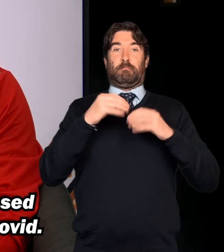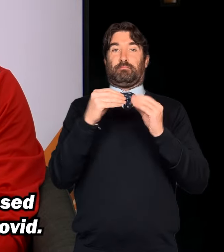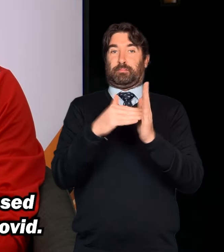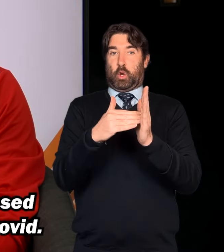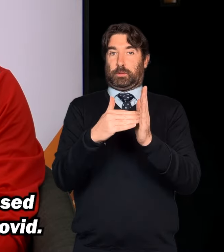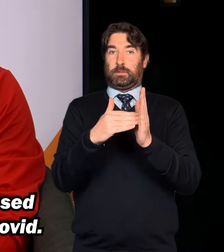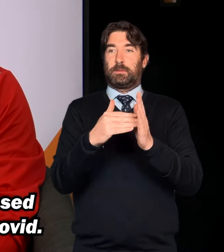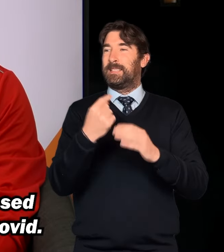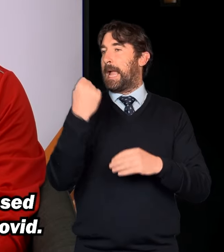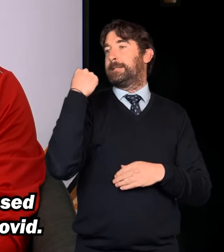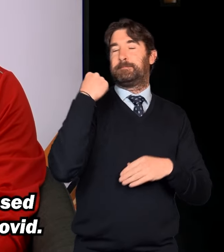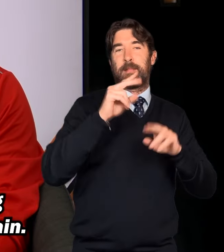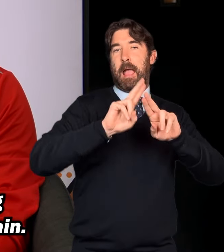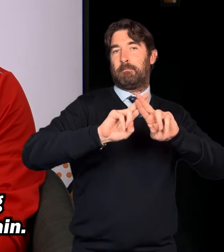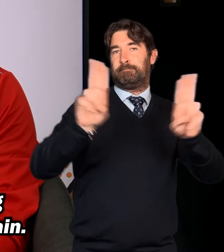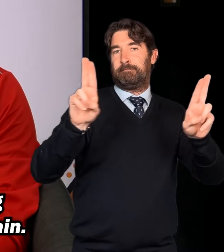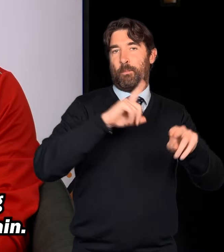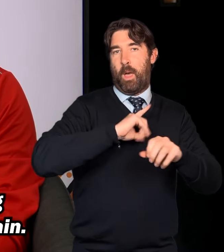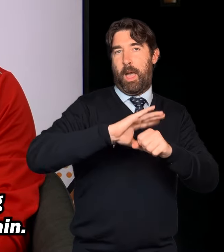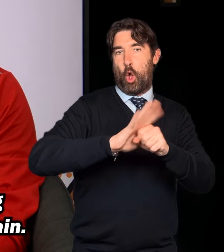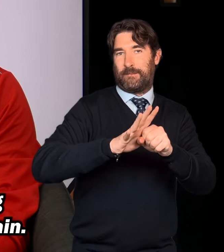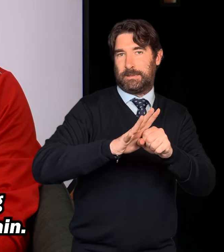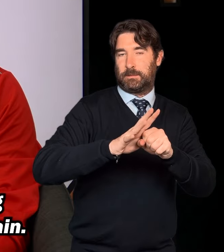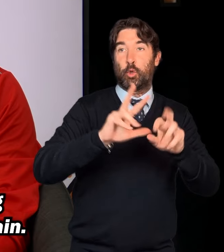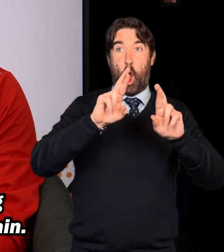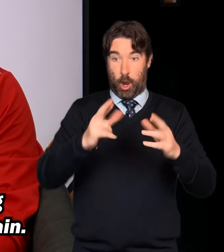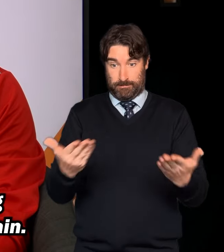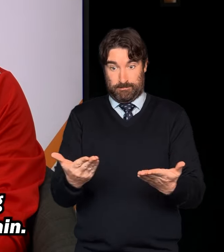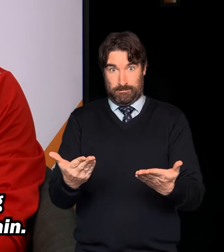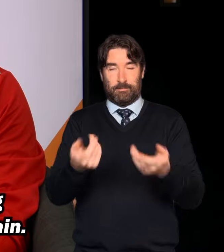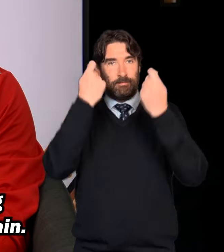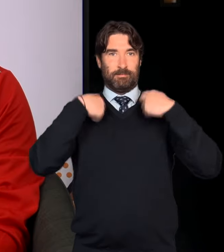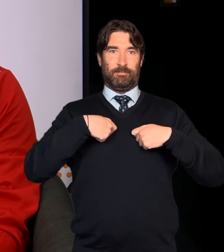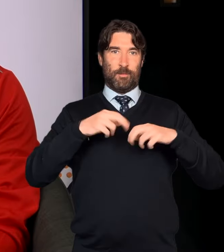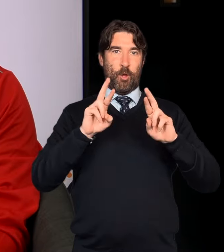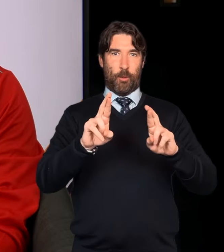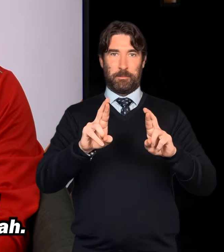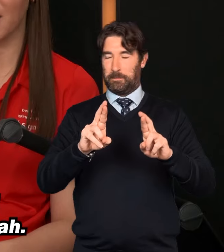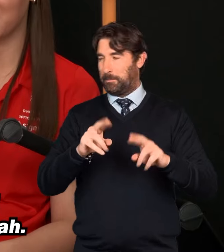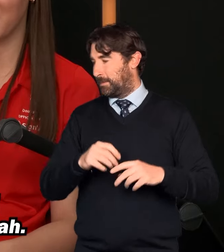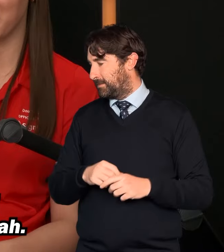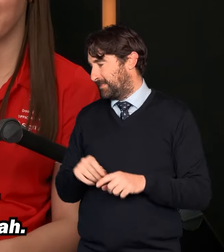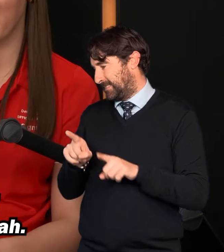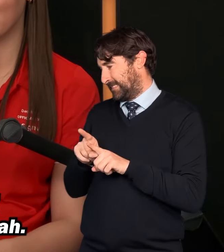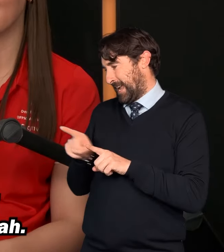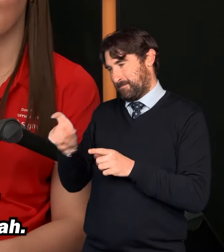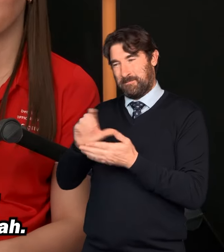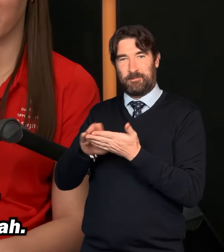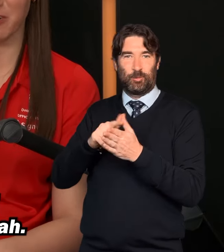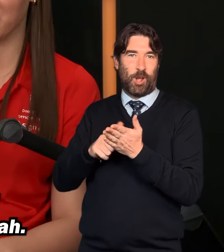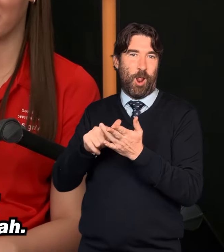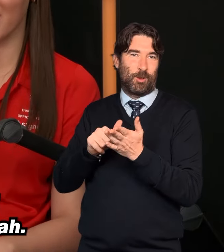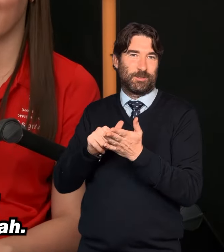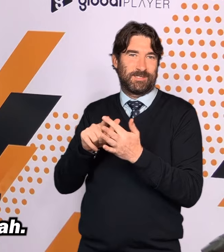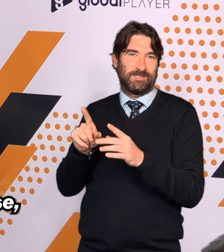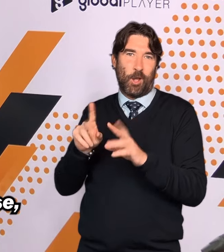next one because of COVID. So I'm hopefully trying to get on that podium again. I'm sure Charlotte. Yeah, it'd be amazing to get on the